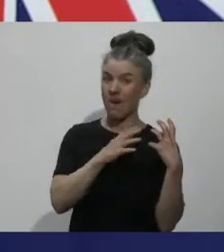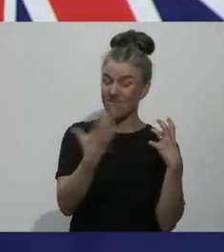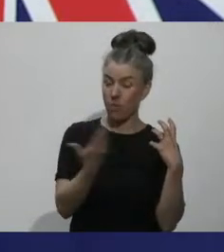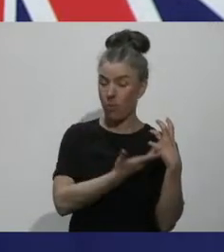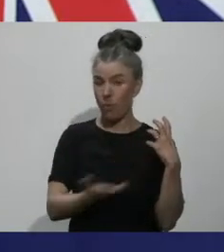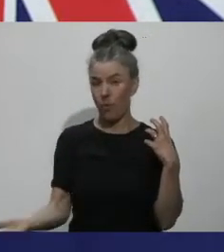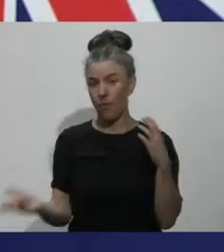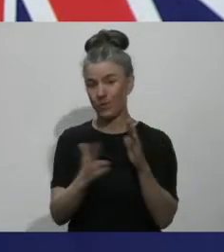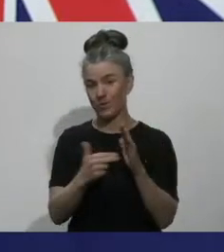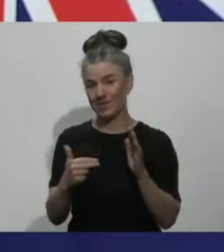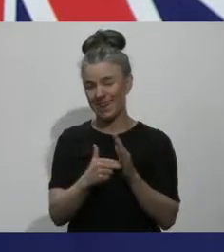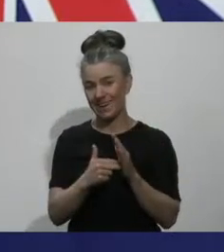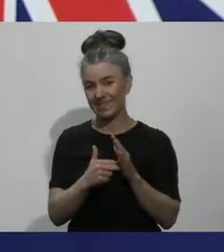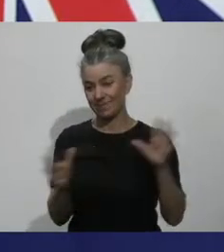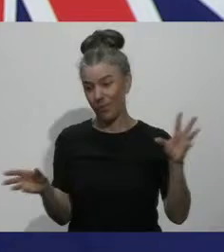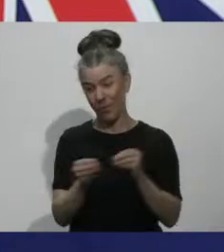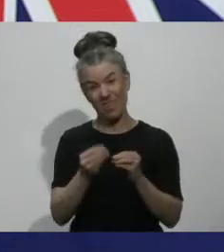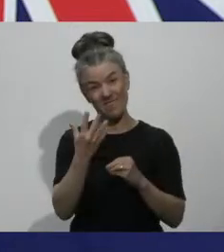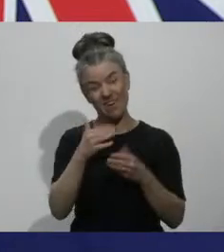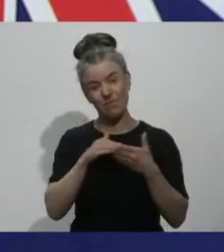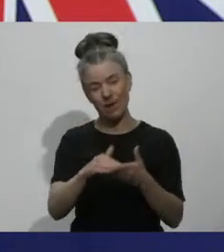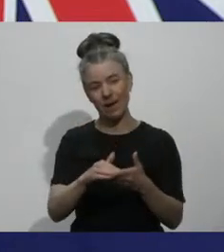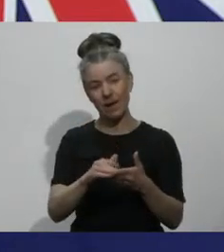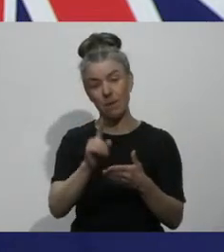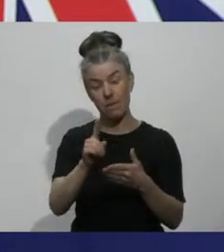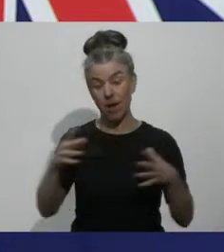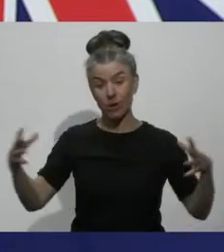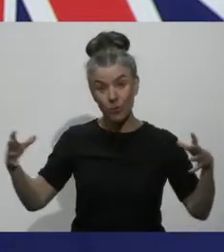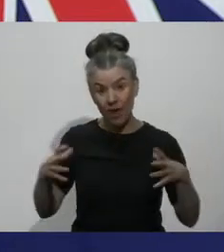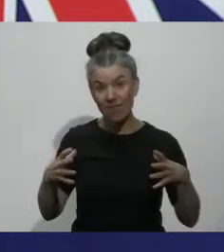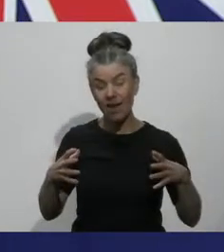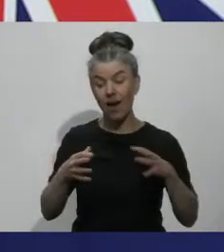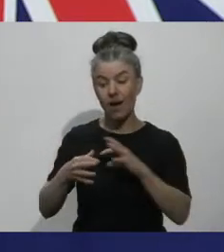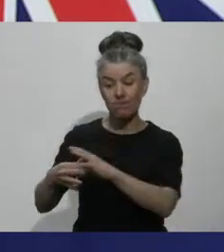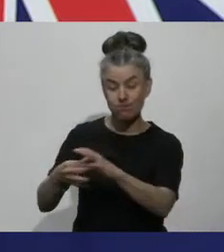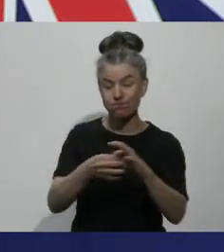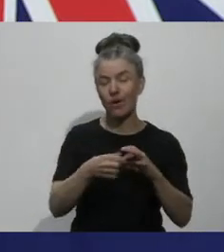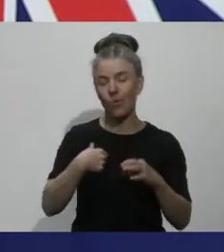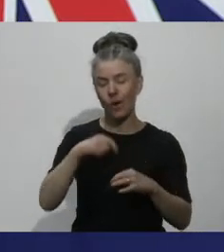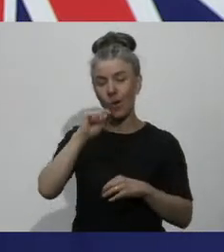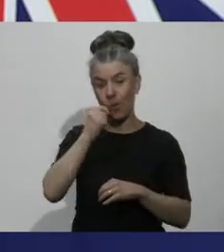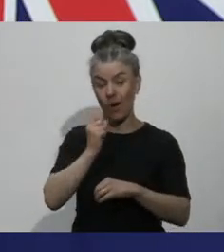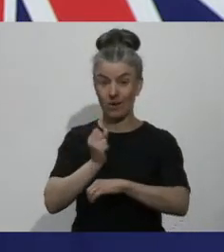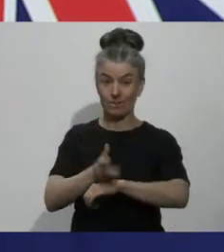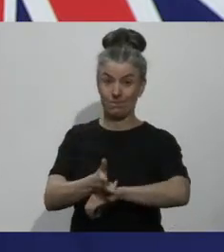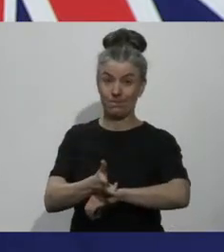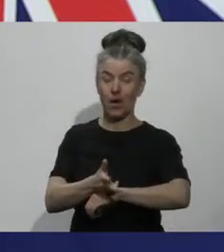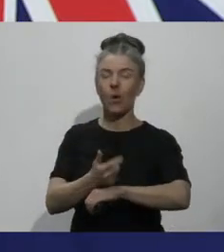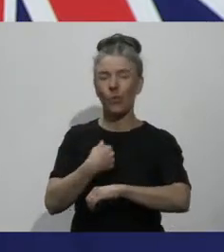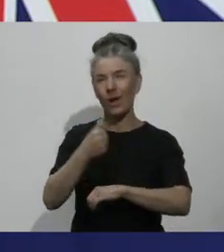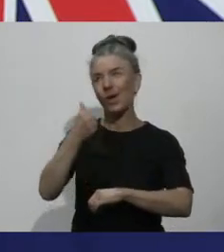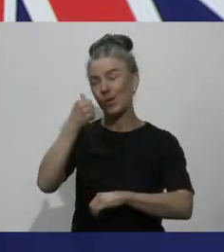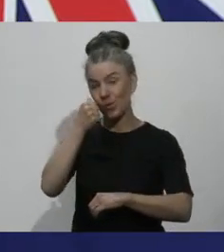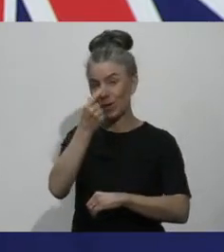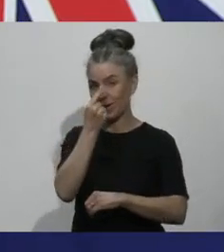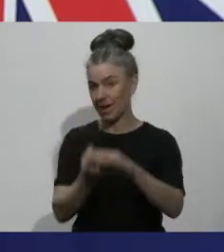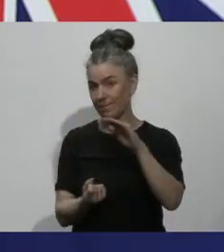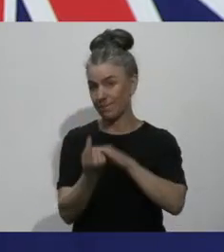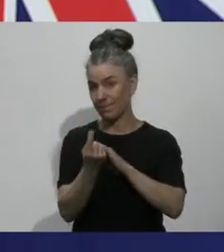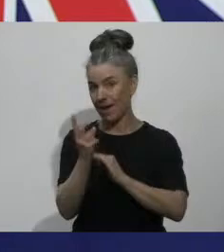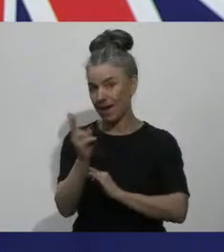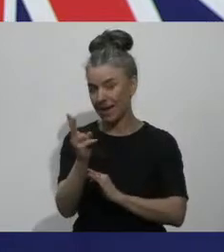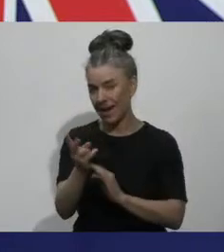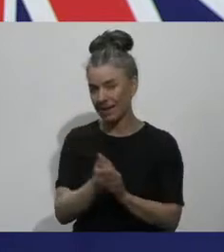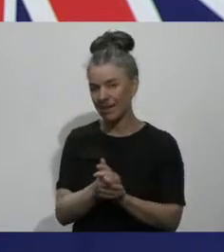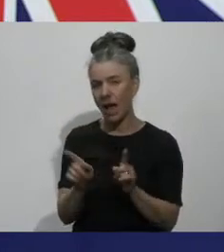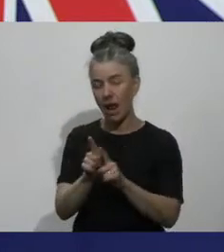of 5 million right now. But together, we will overcome an obstacle that we knew had the potential to come our way, which